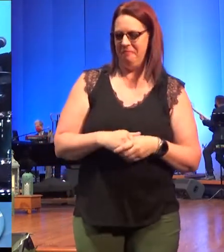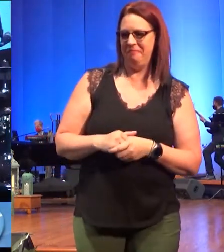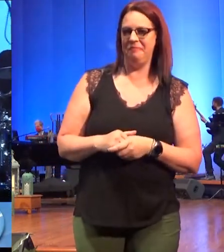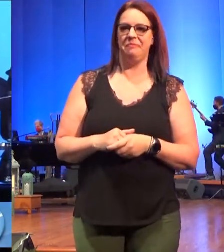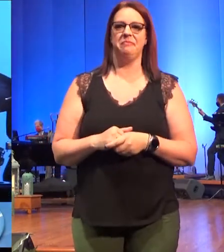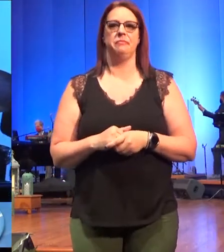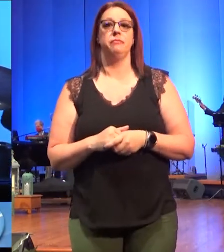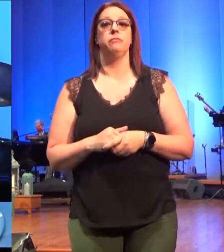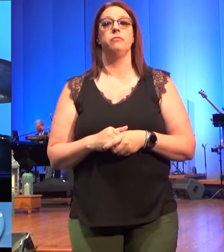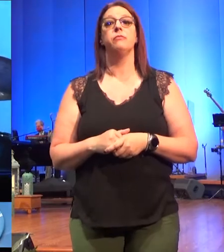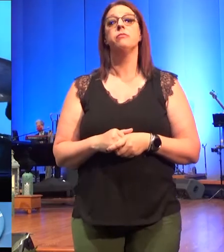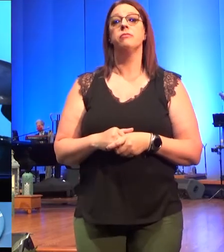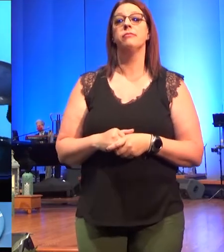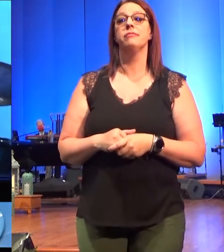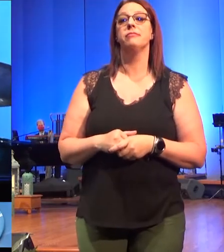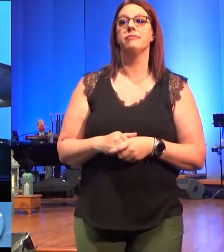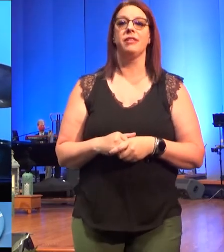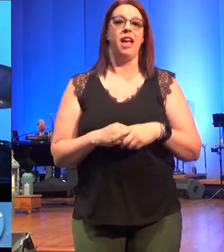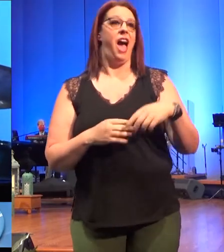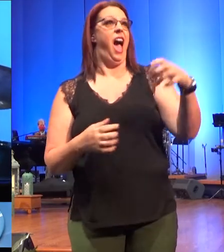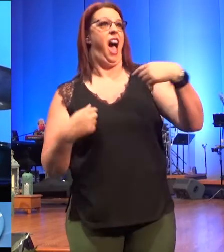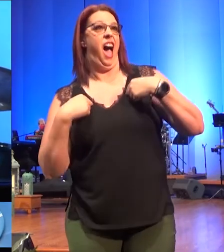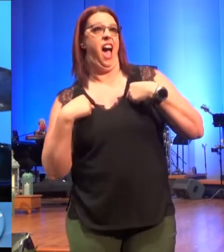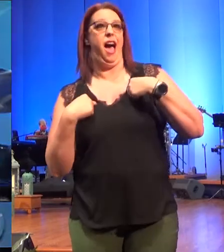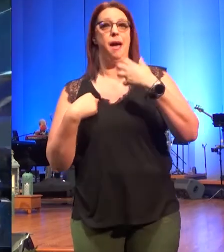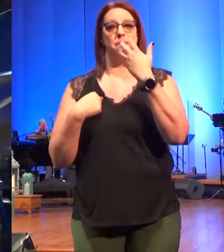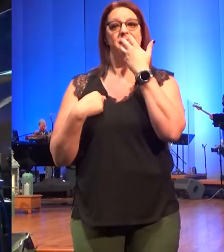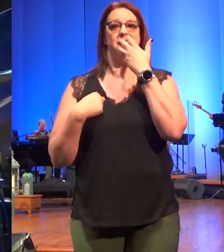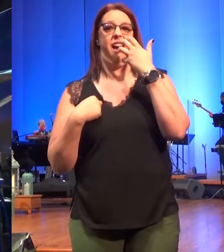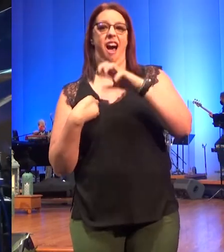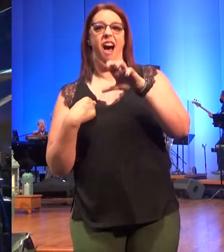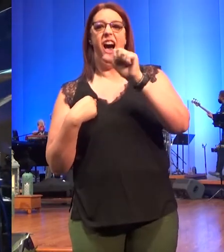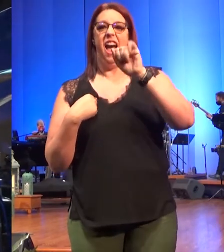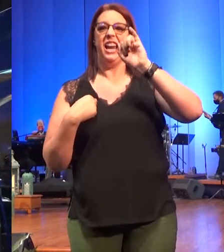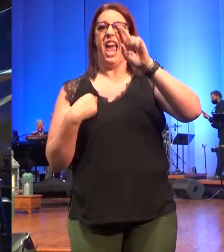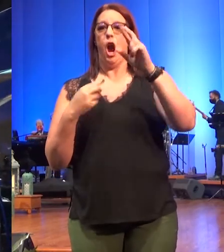I'm a hot air balloon that could go to space.